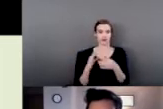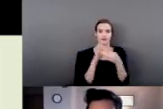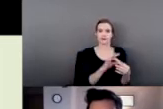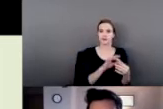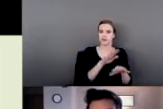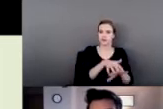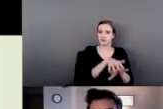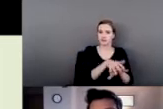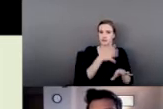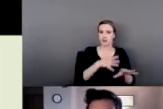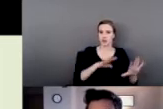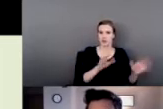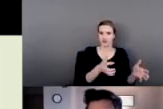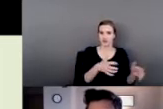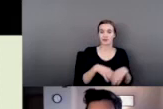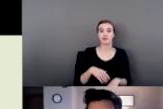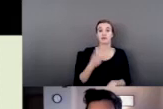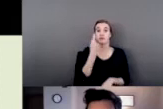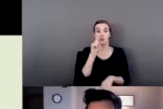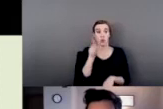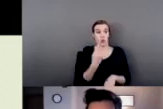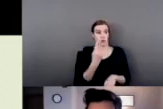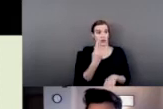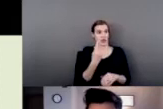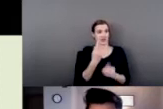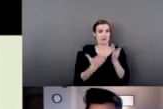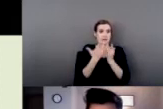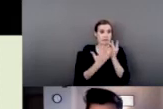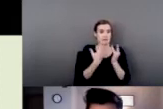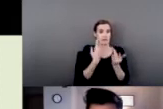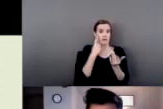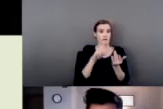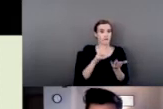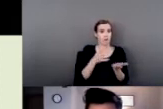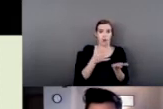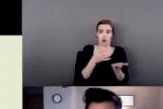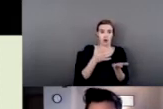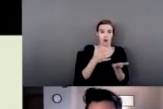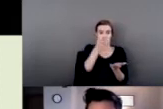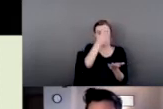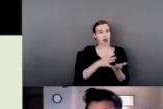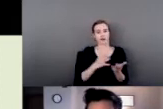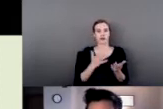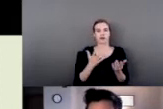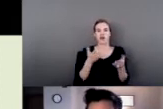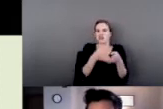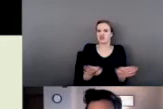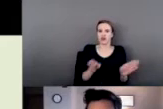general, there's just a lack of research out there about Native victimization. You know, again,